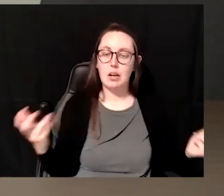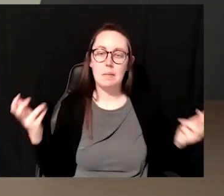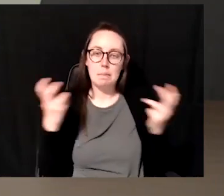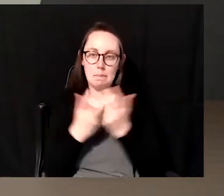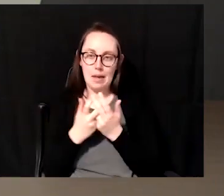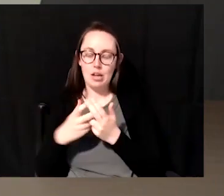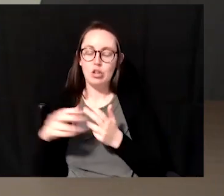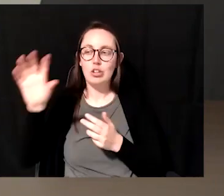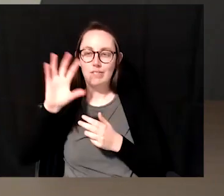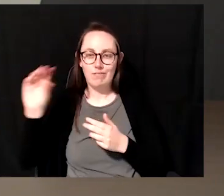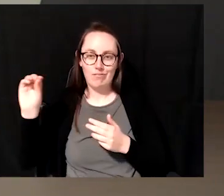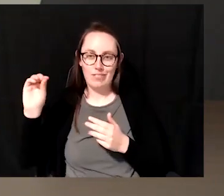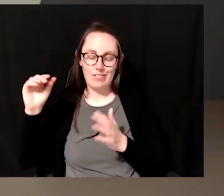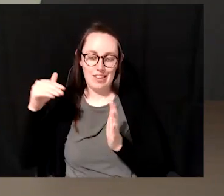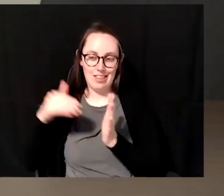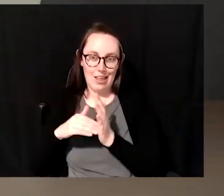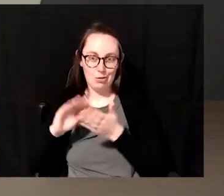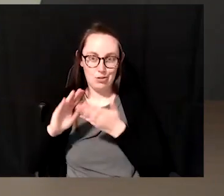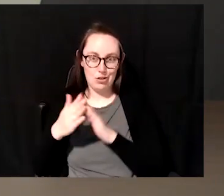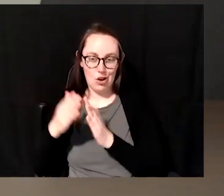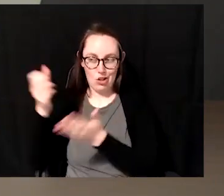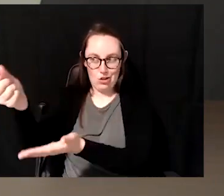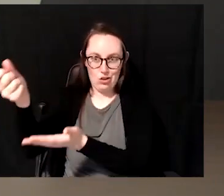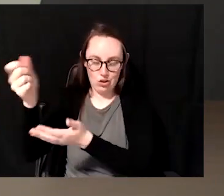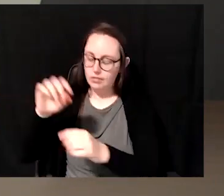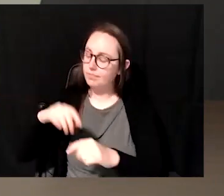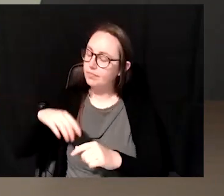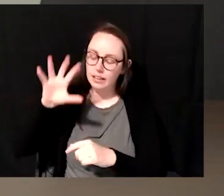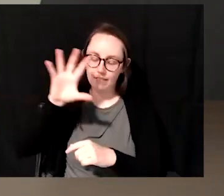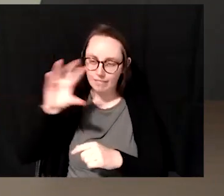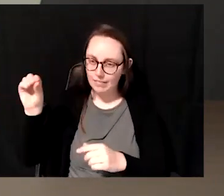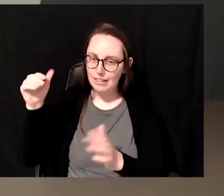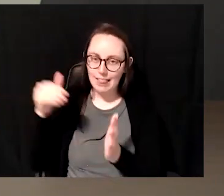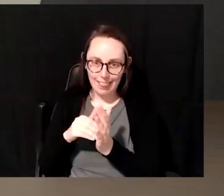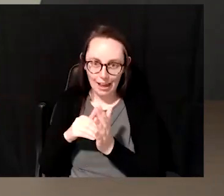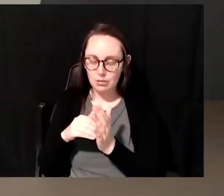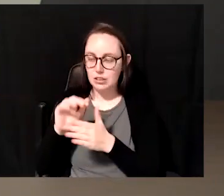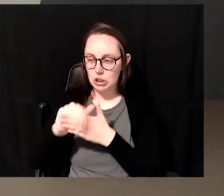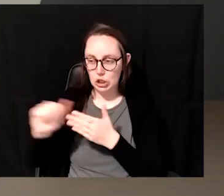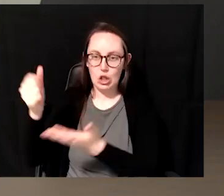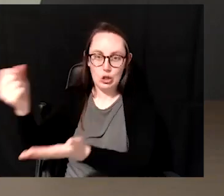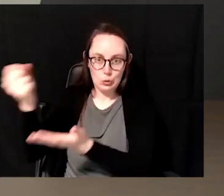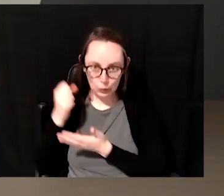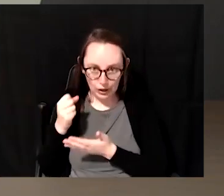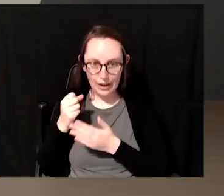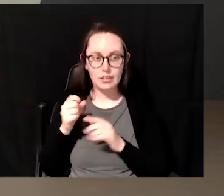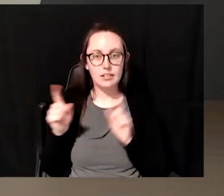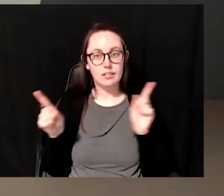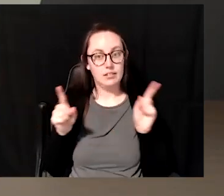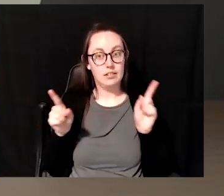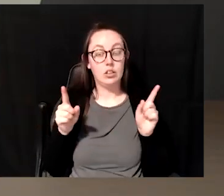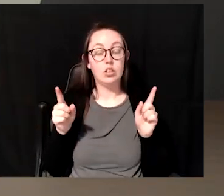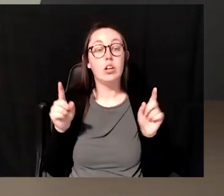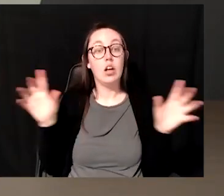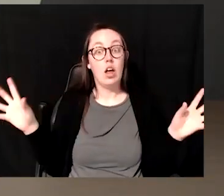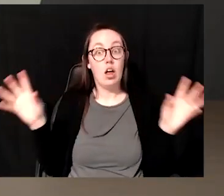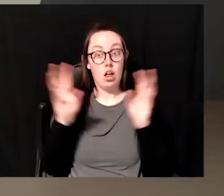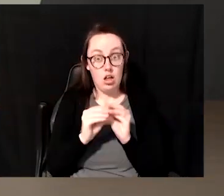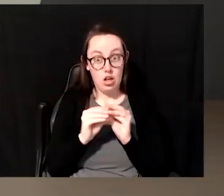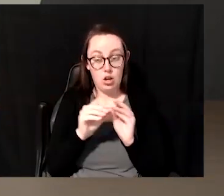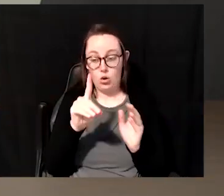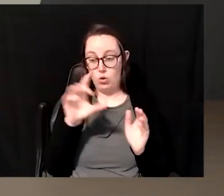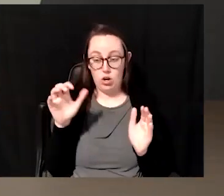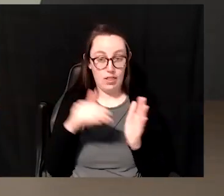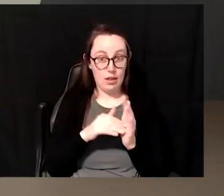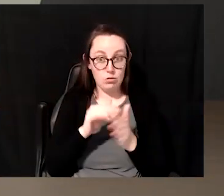Thompson trust and together those funds would be utilized to hire an Architecture Firm which would enable them to to further develop the